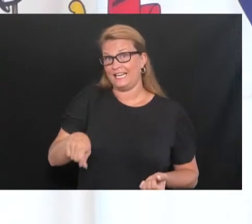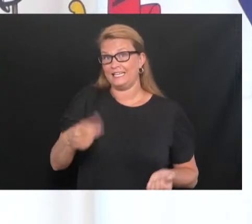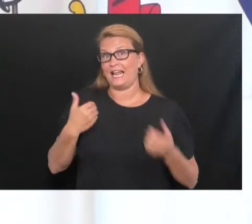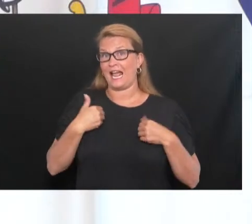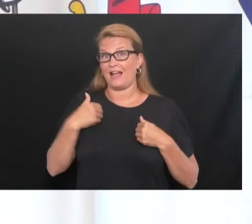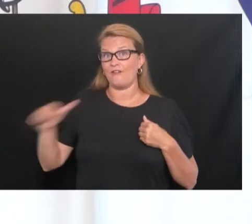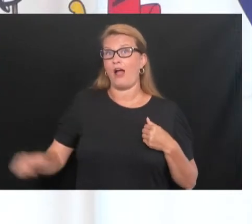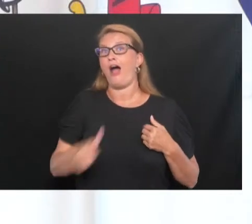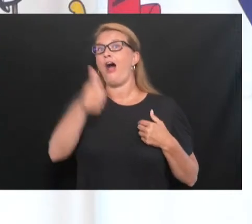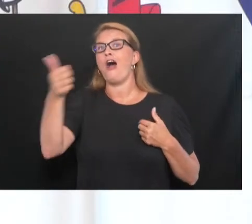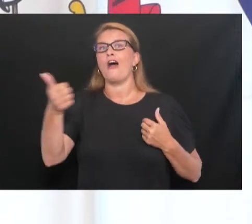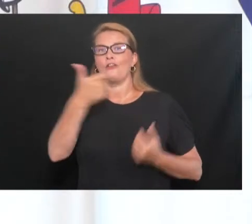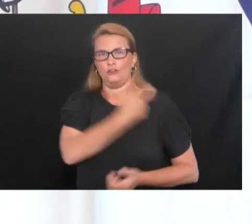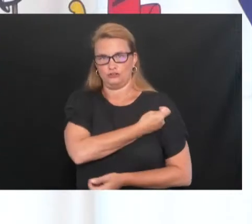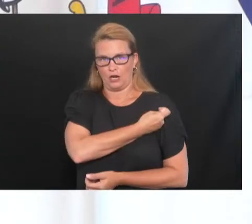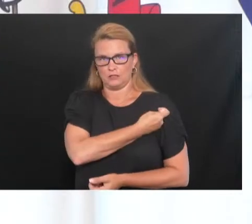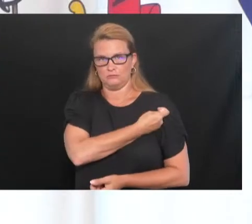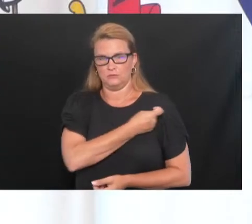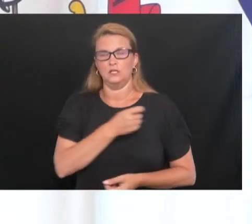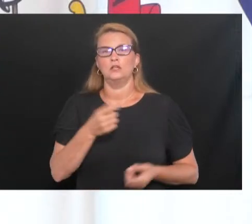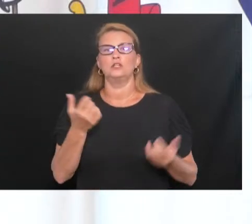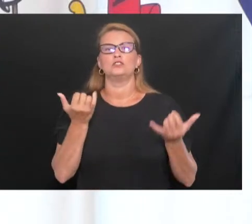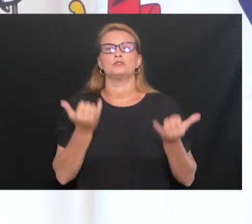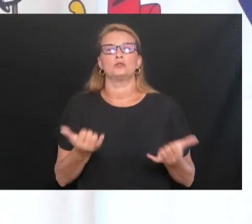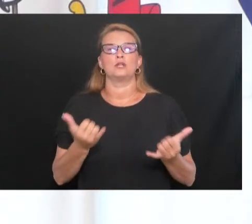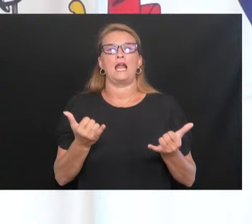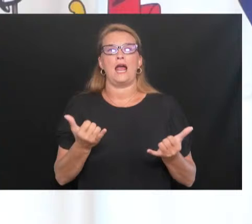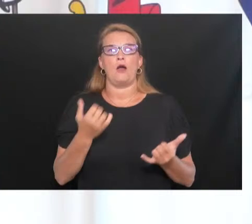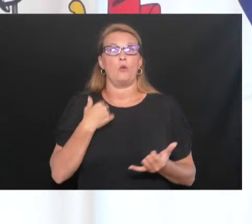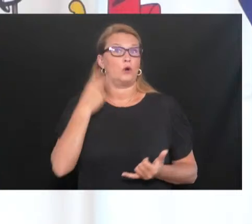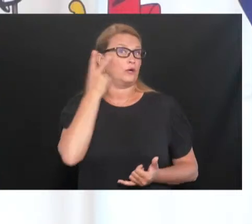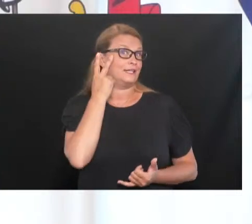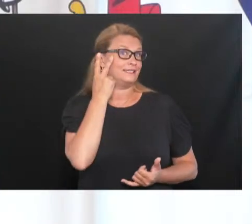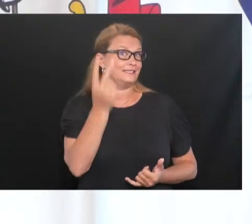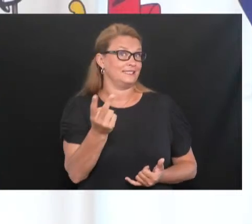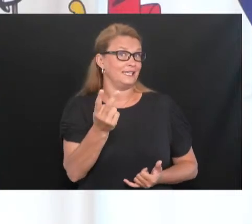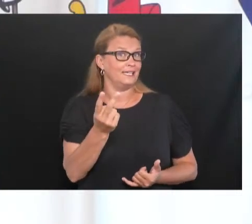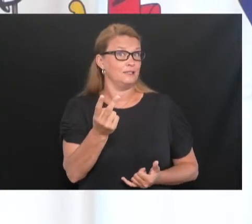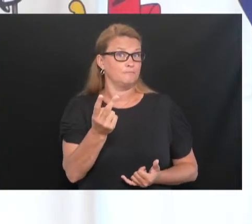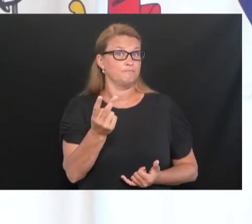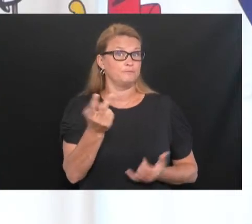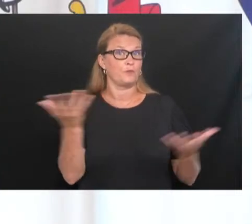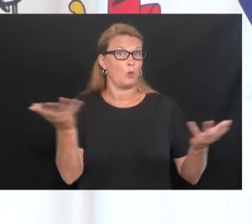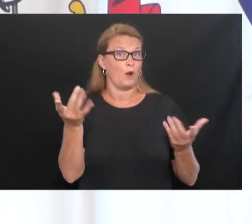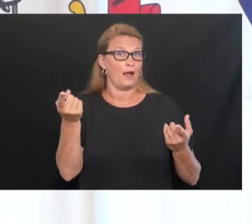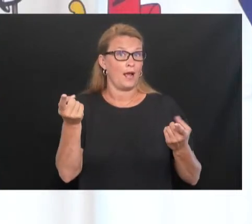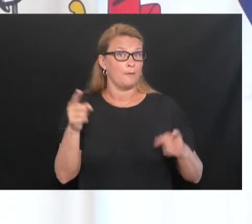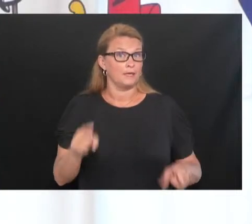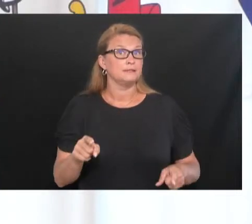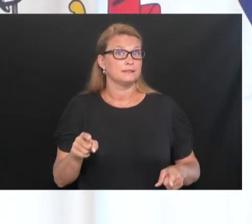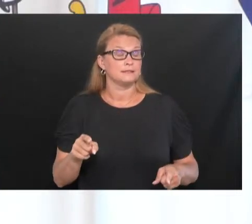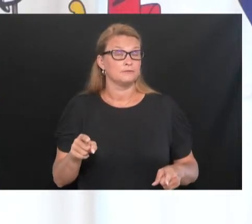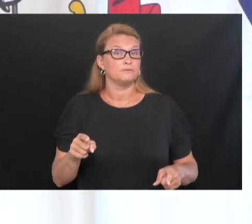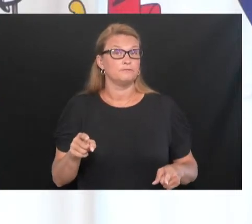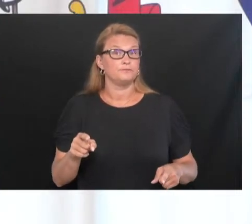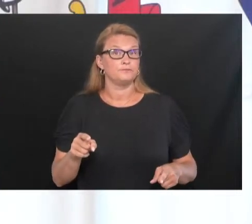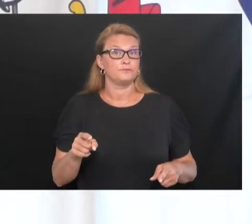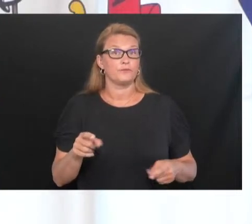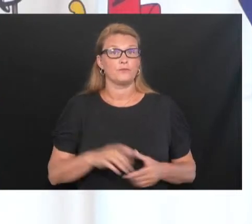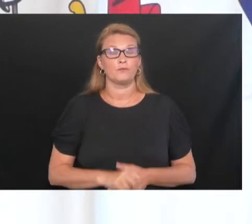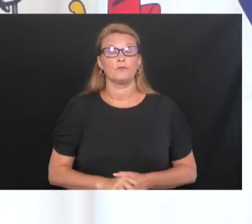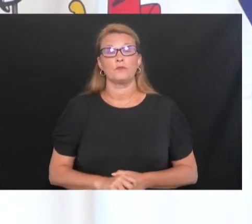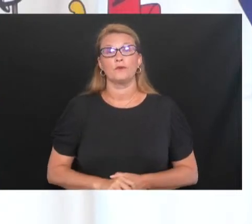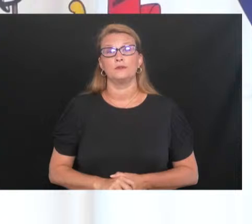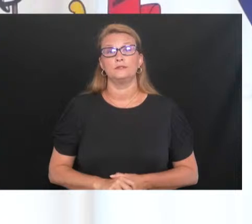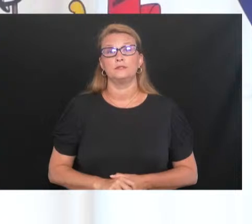shot. So we're going to do a trial. We're going to do basically a study in regard to that. And what